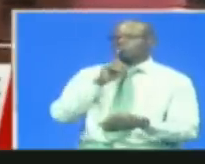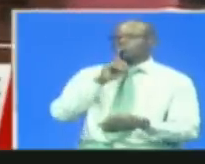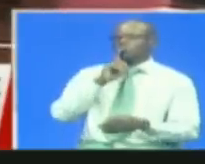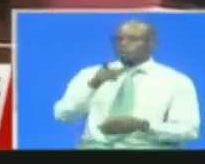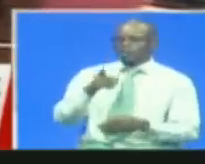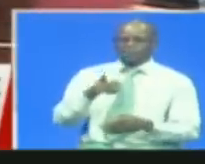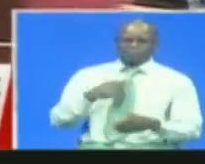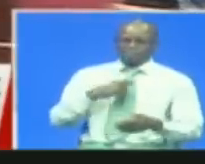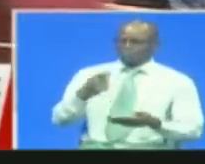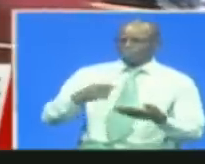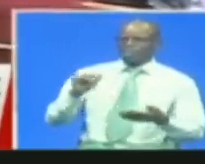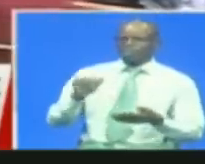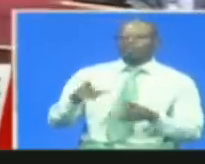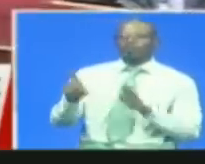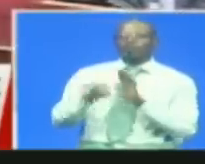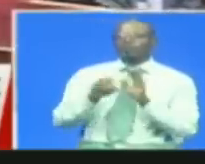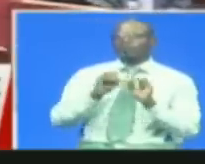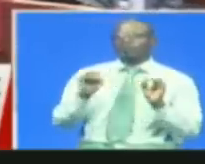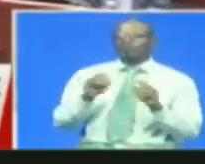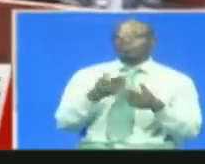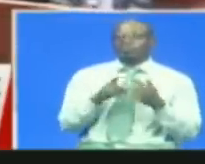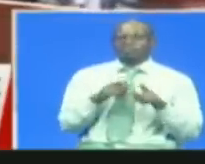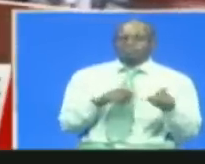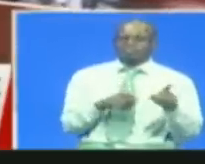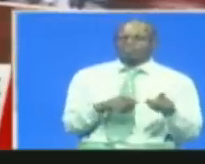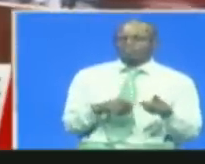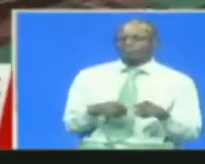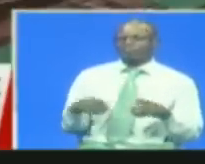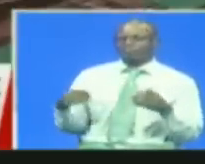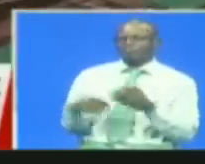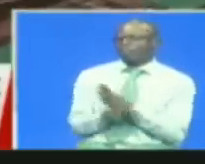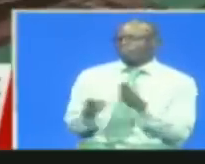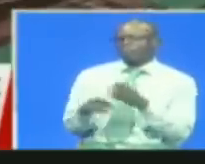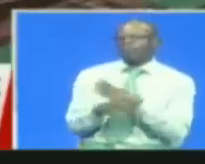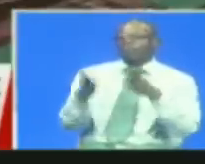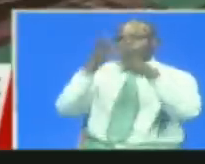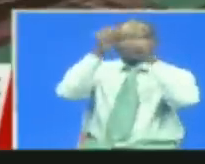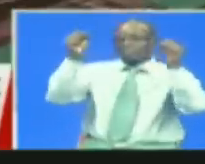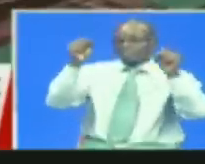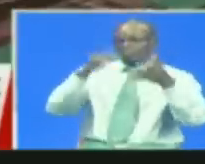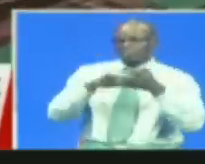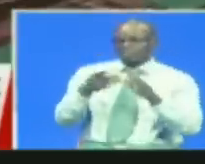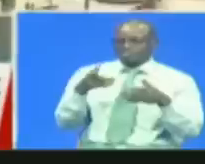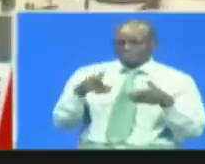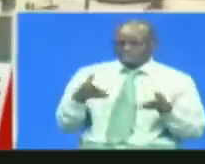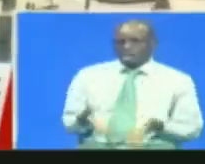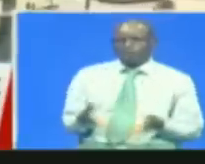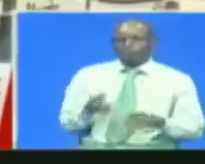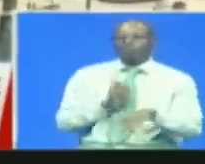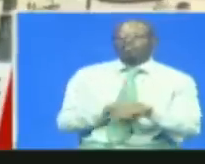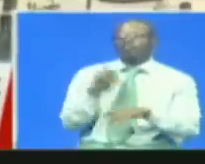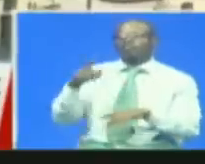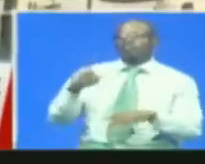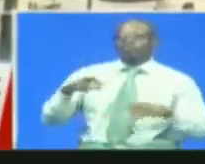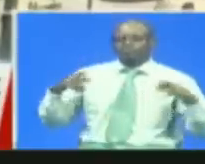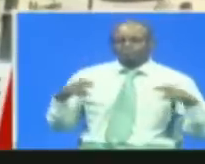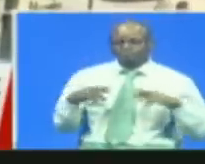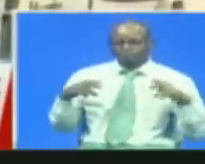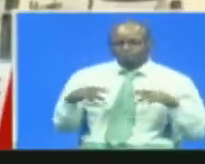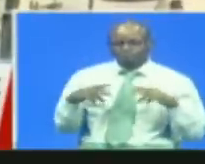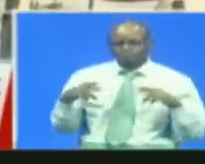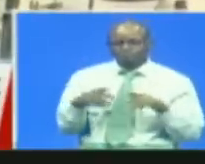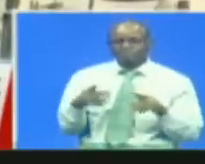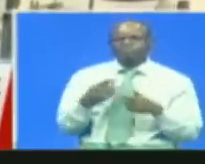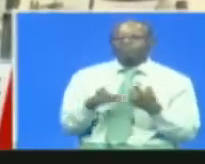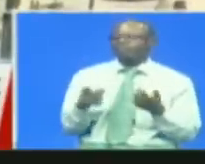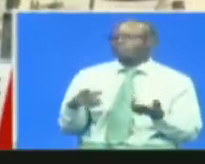Well, Mr. President, looks like they got the better of you. It's their time to eat. After all, what does it matter that Kenya is